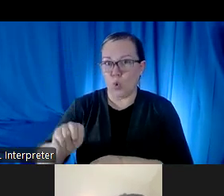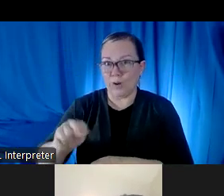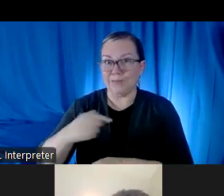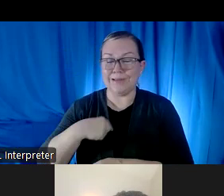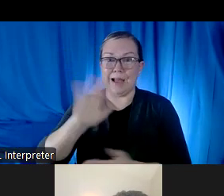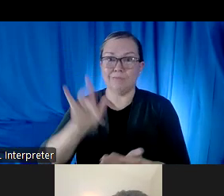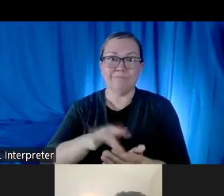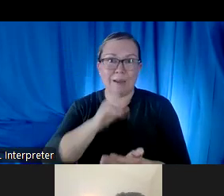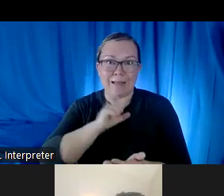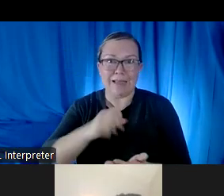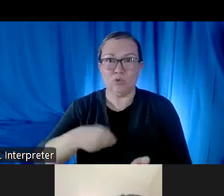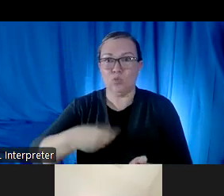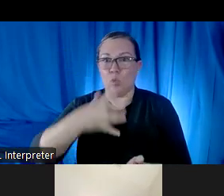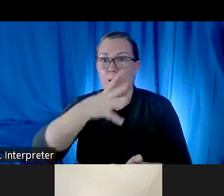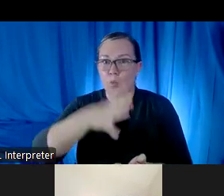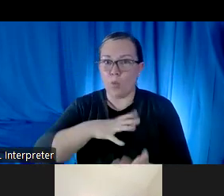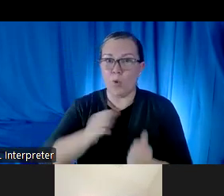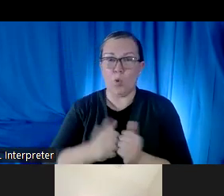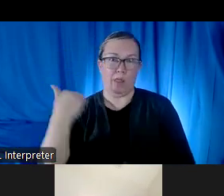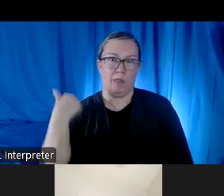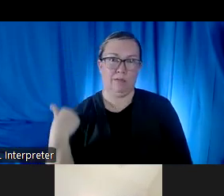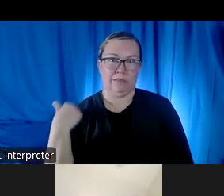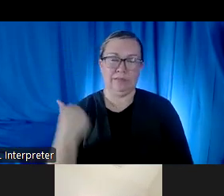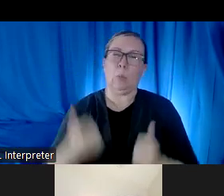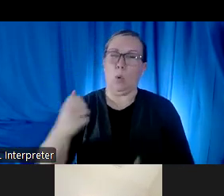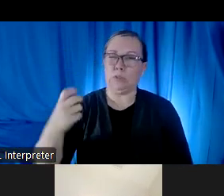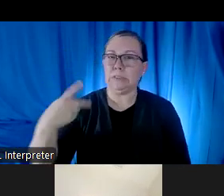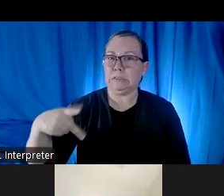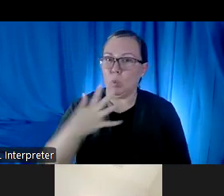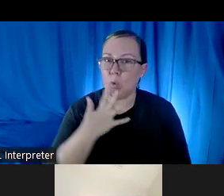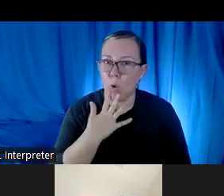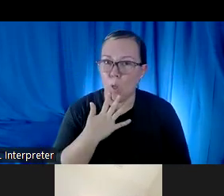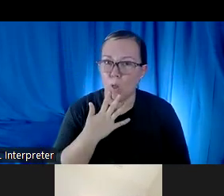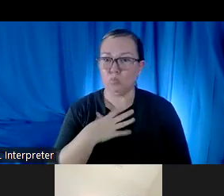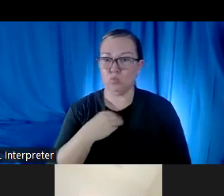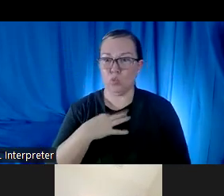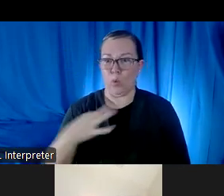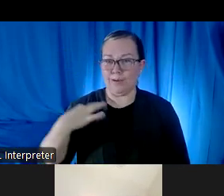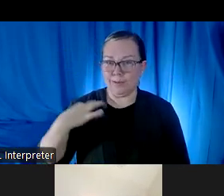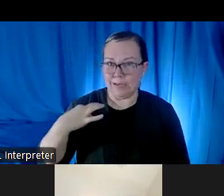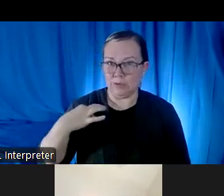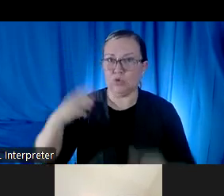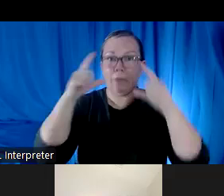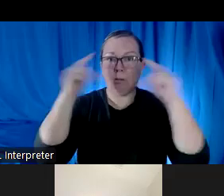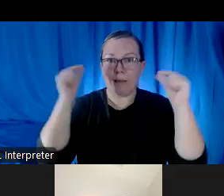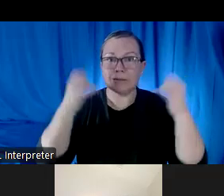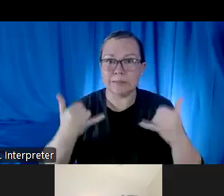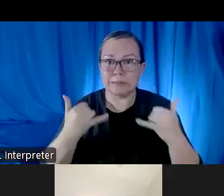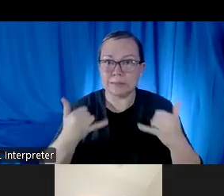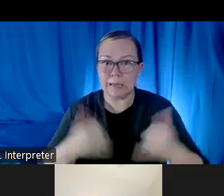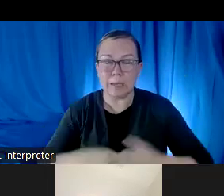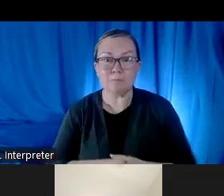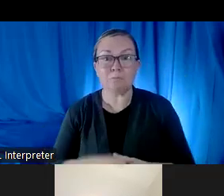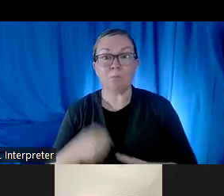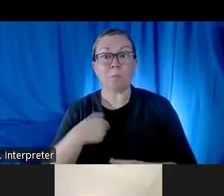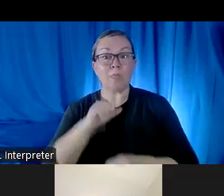woman with long, mostly purple hair. I'm wearing a white tank top and glasses today. I